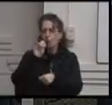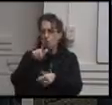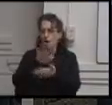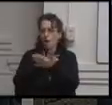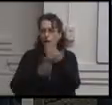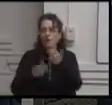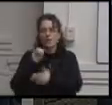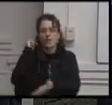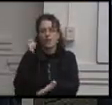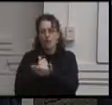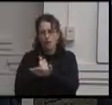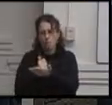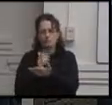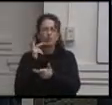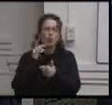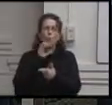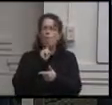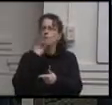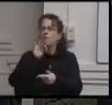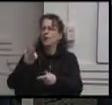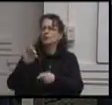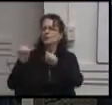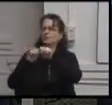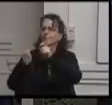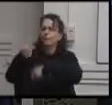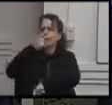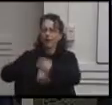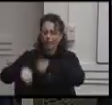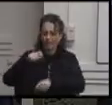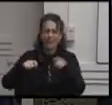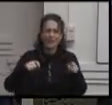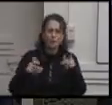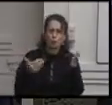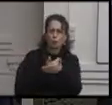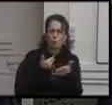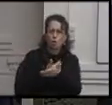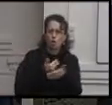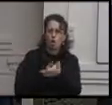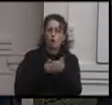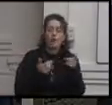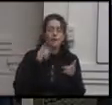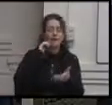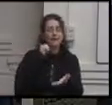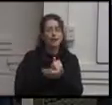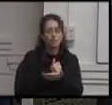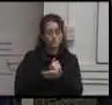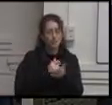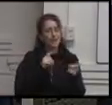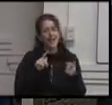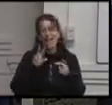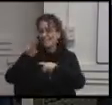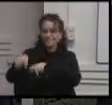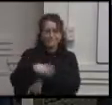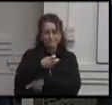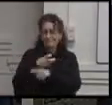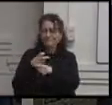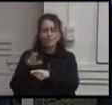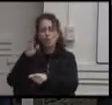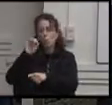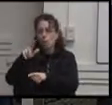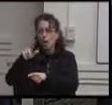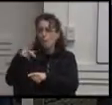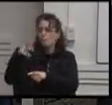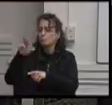heat pumps will move us from fossil fuels to electric, and